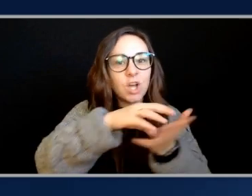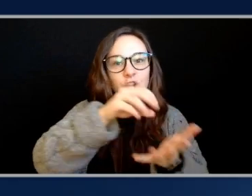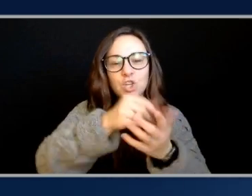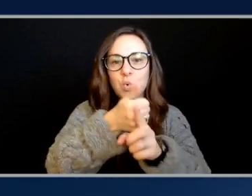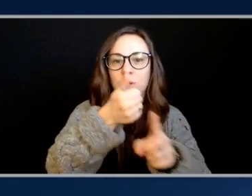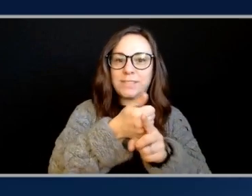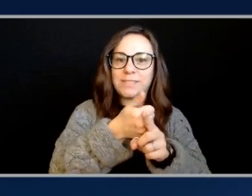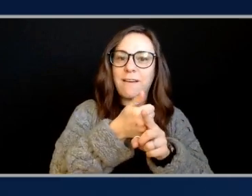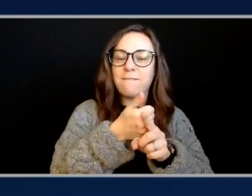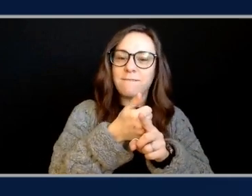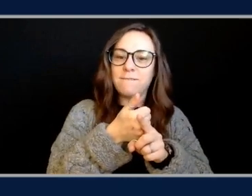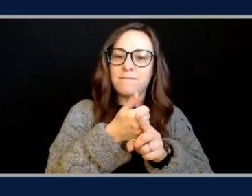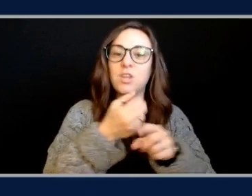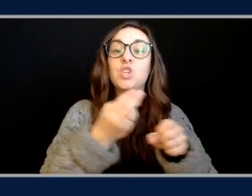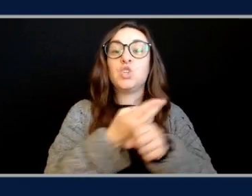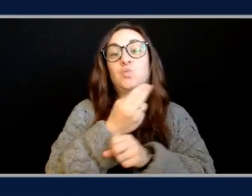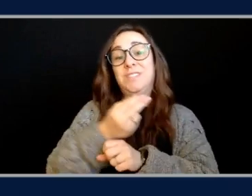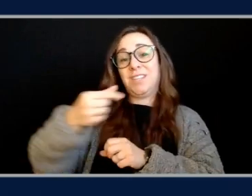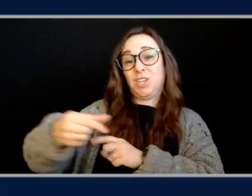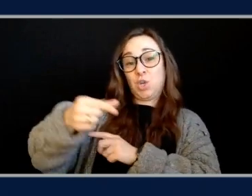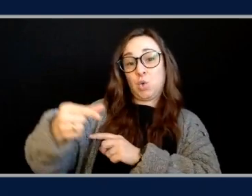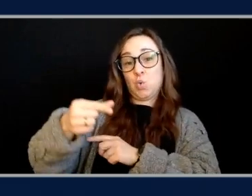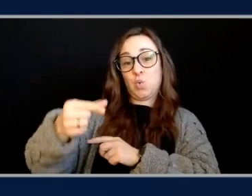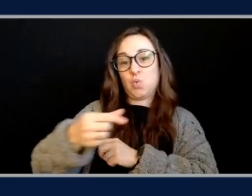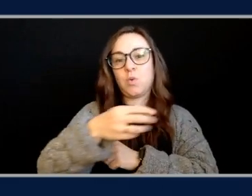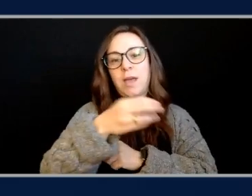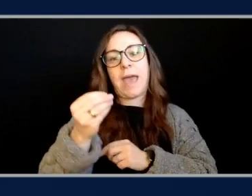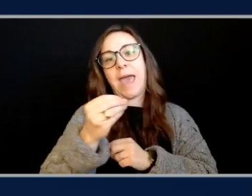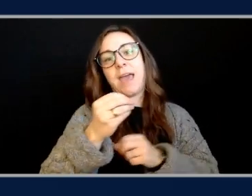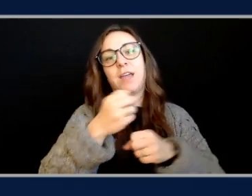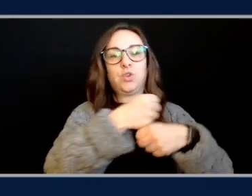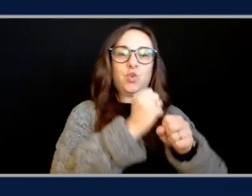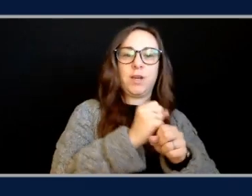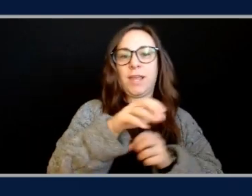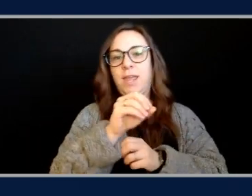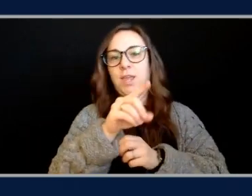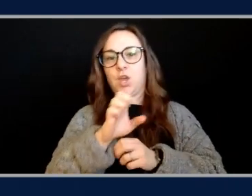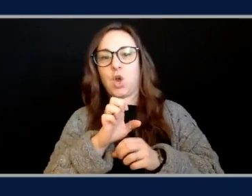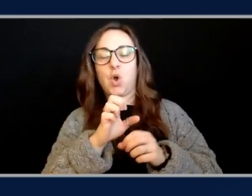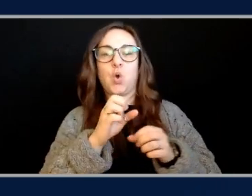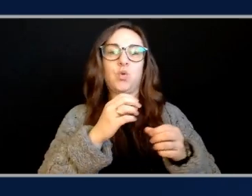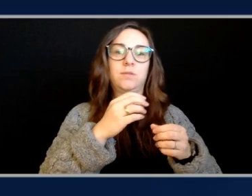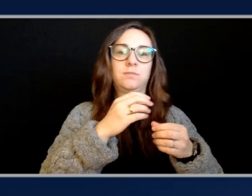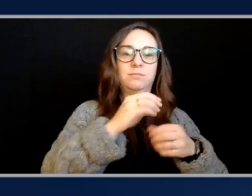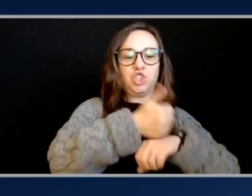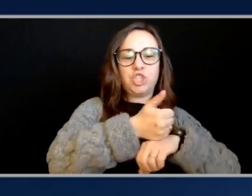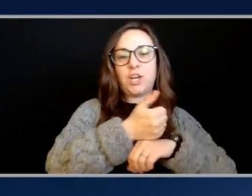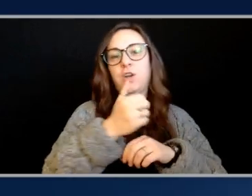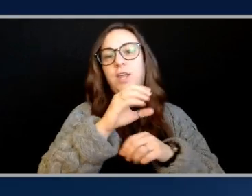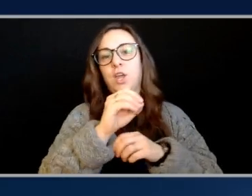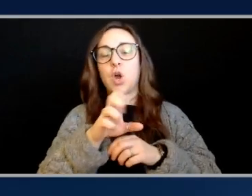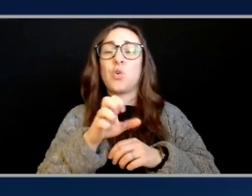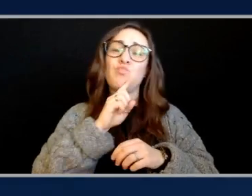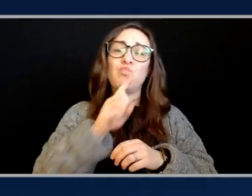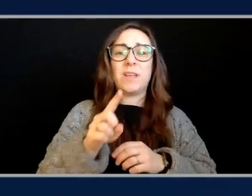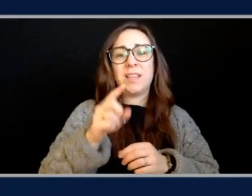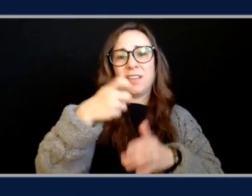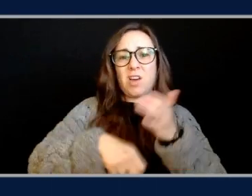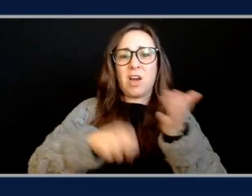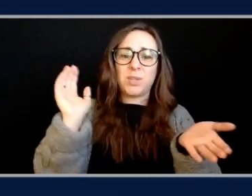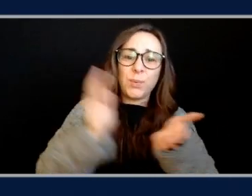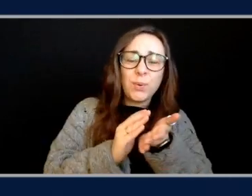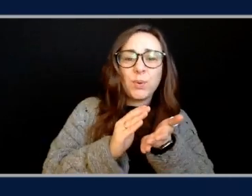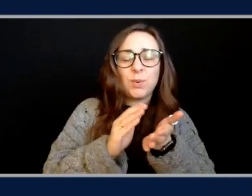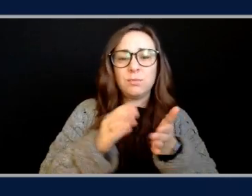lot using Q and create code and generate code here. So this is a low-cost way to get started, but it's also a way I've